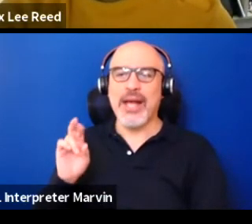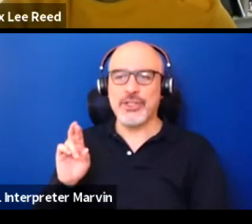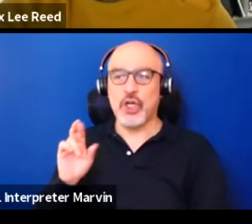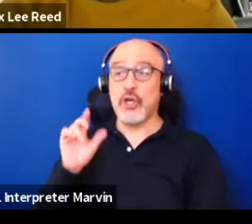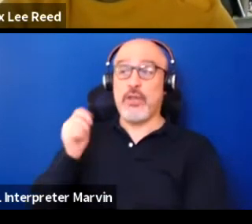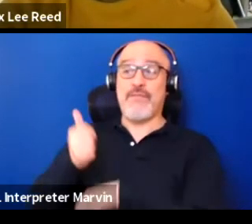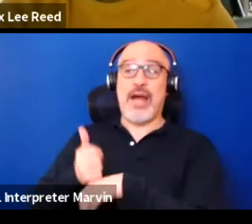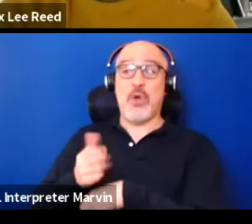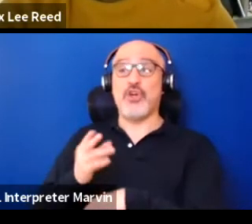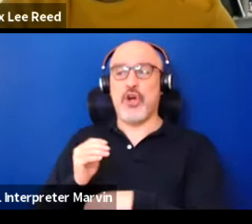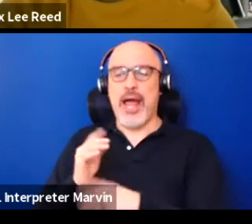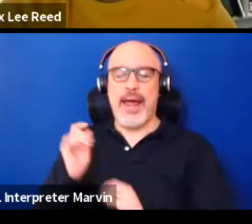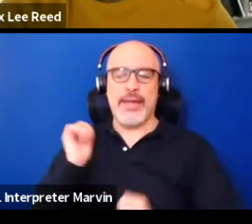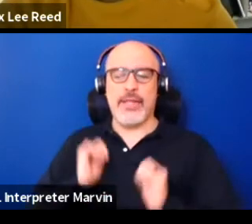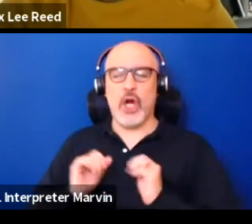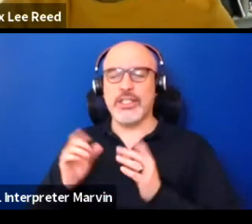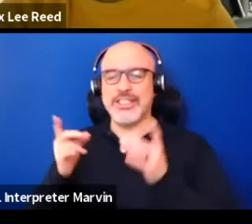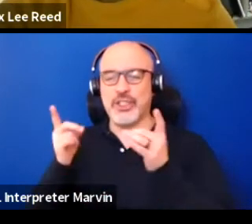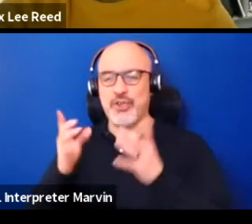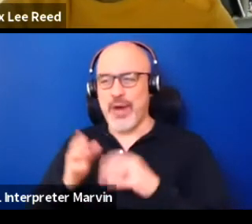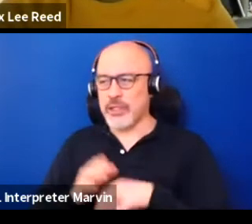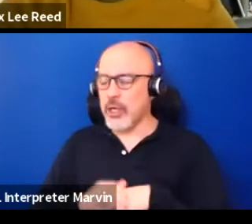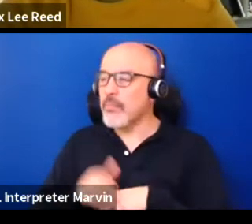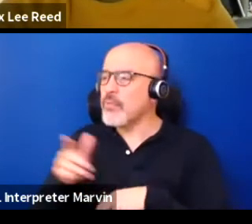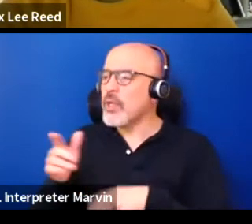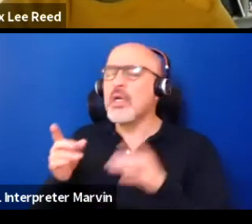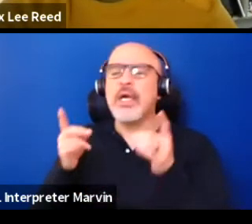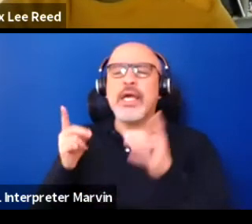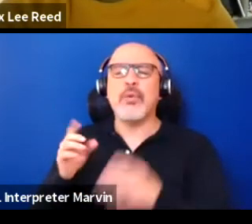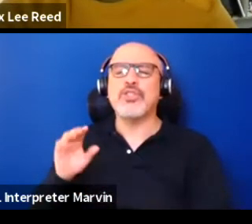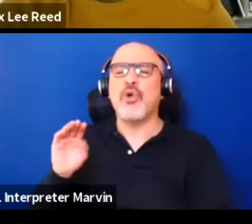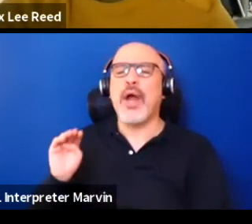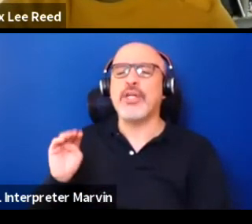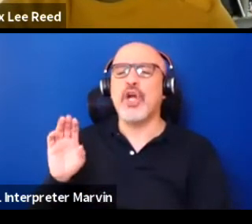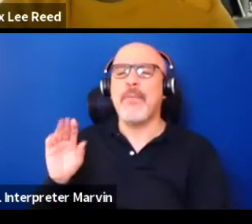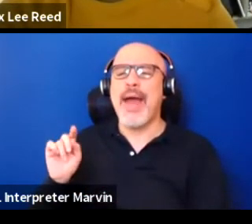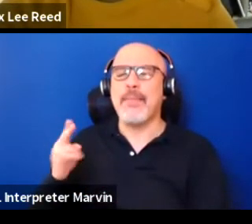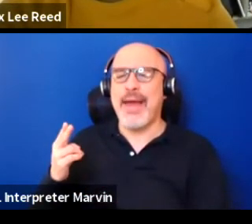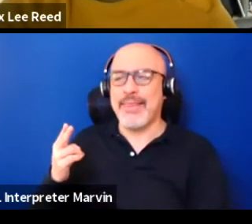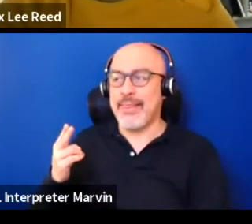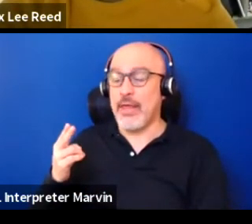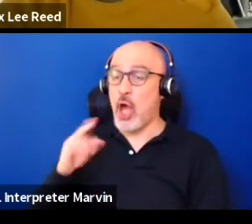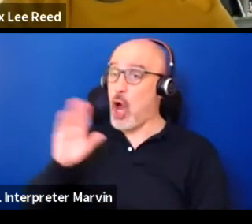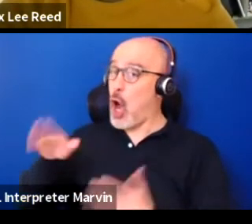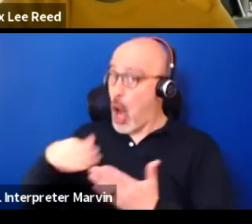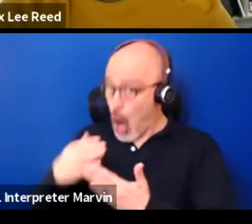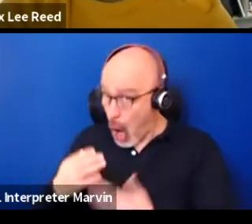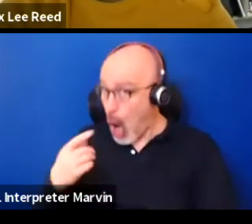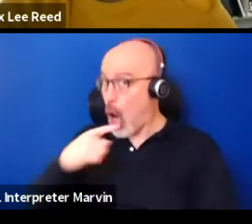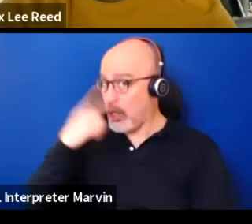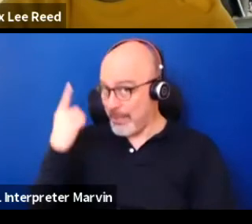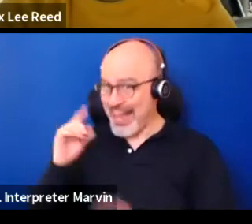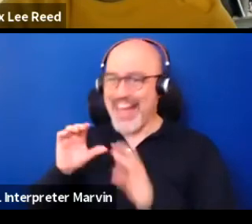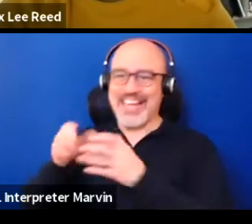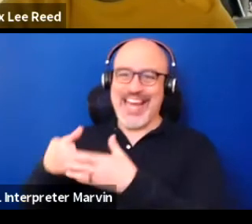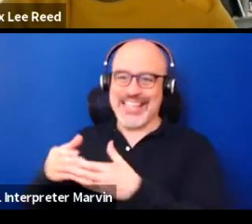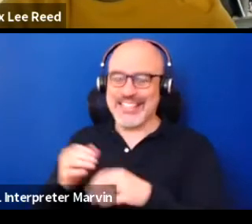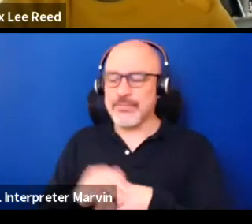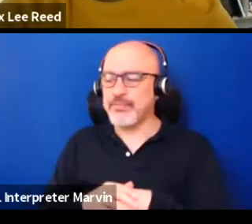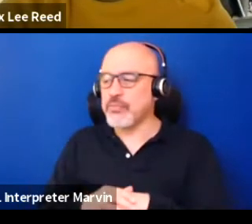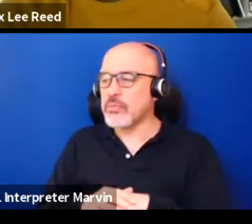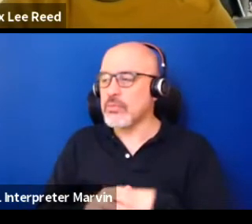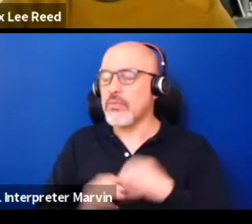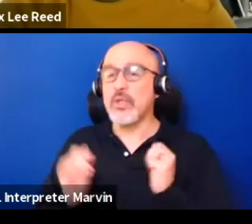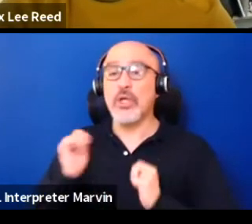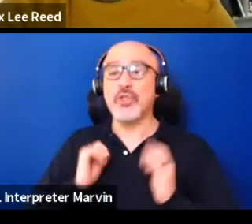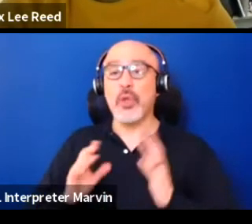artistic director. He was directing Macbeth, an all Black cast. And I remember watching the artists come on stage